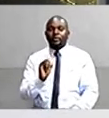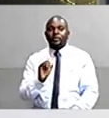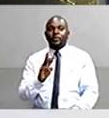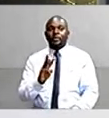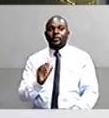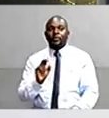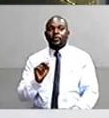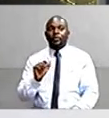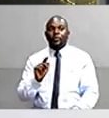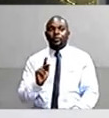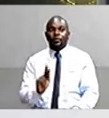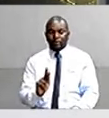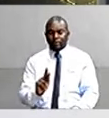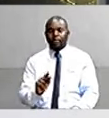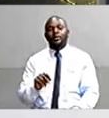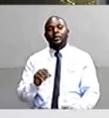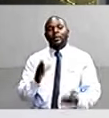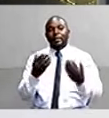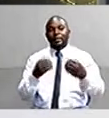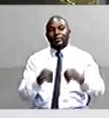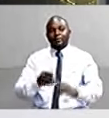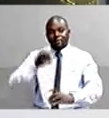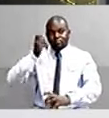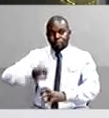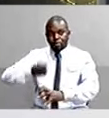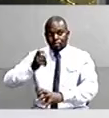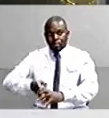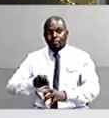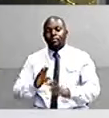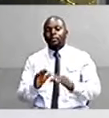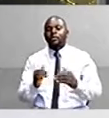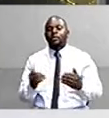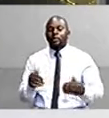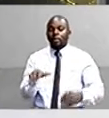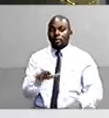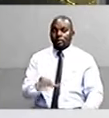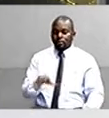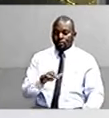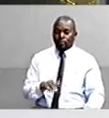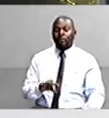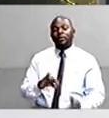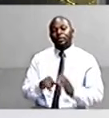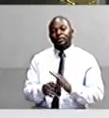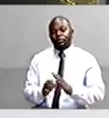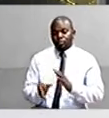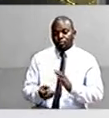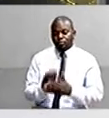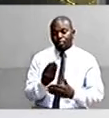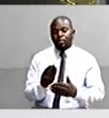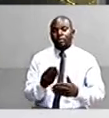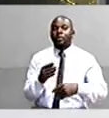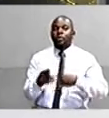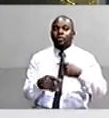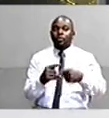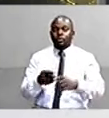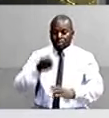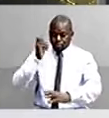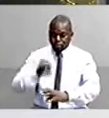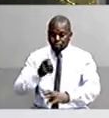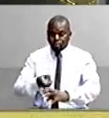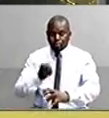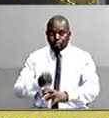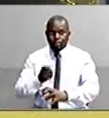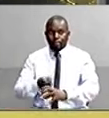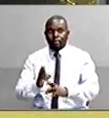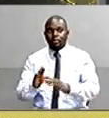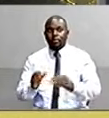need to mitigate activities of stone mining cement factories in the area. The concern comes in the wake of continuous stone mining despite a